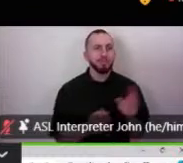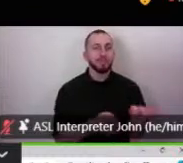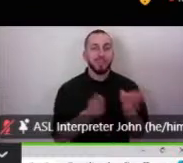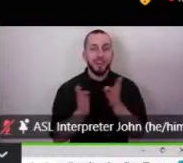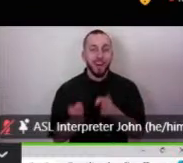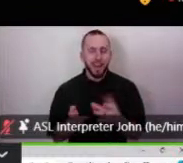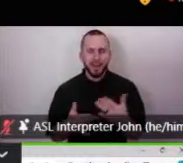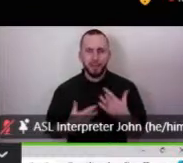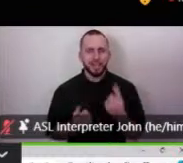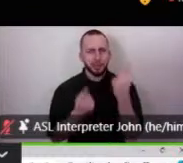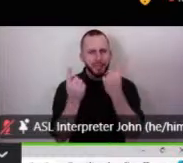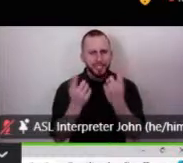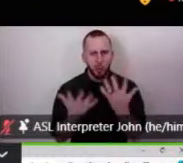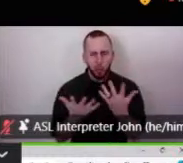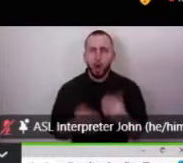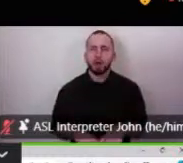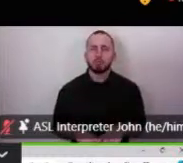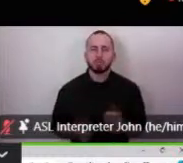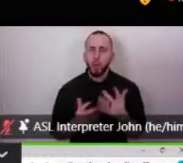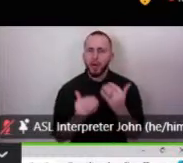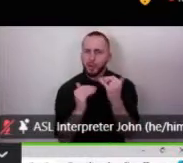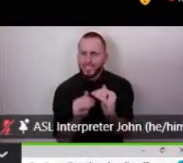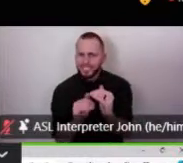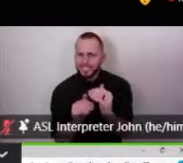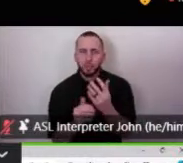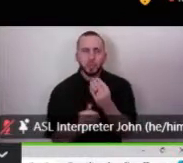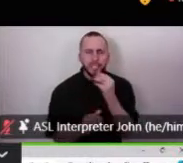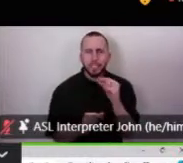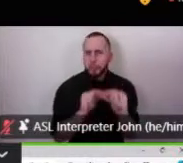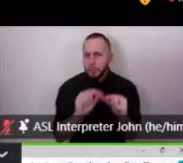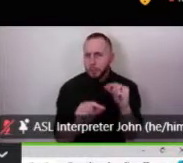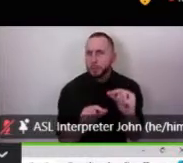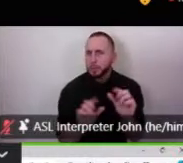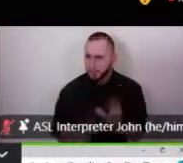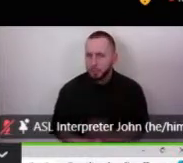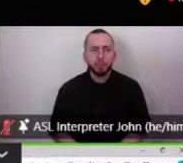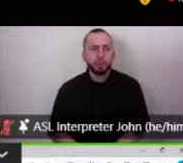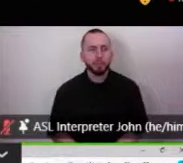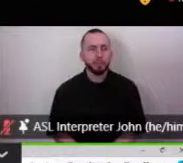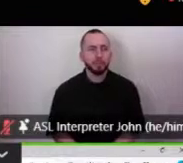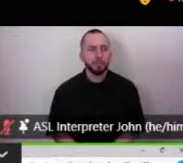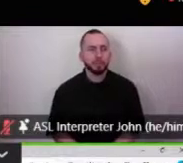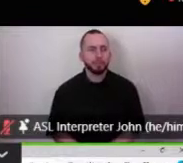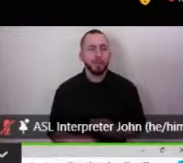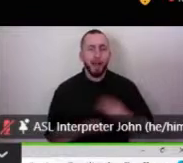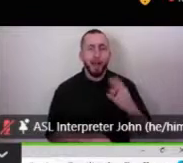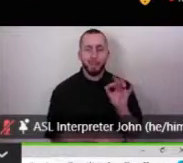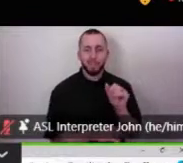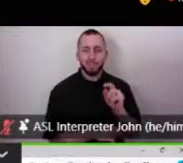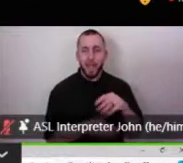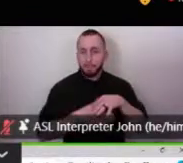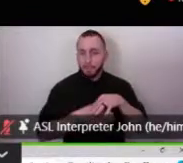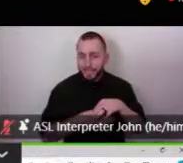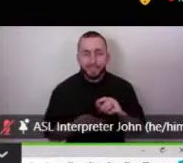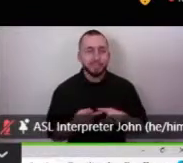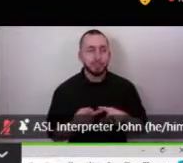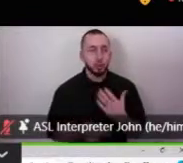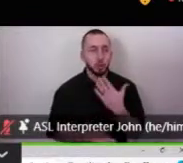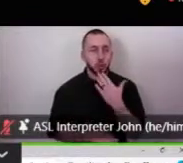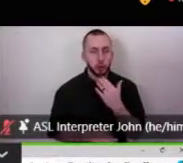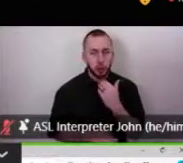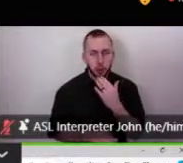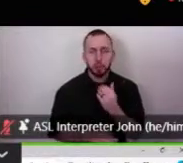is, well, what foods should I limit or eat in moderation? And that includes things like high-fat meats or